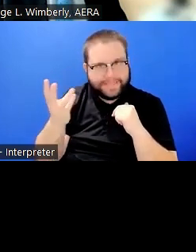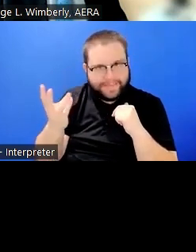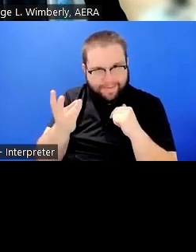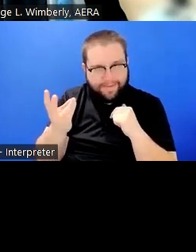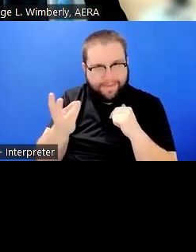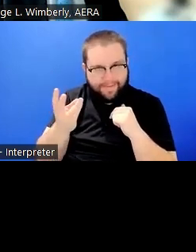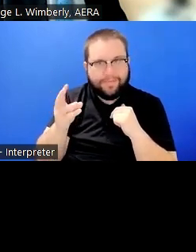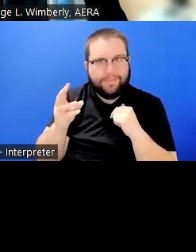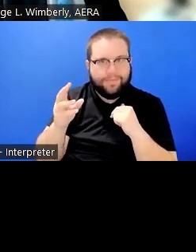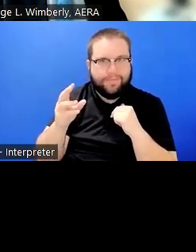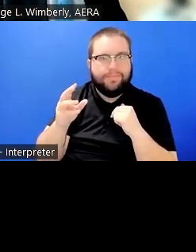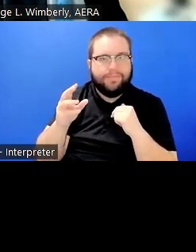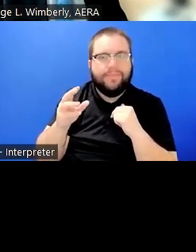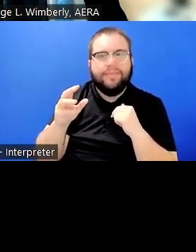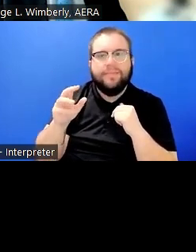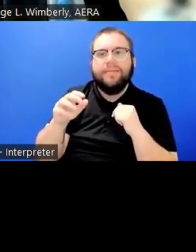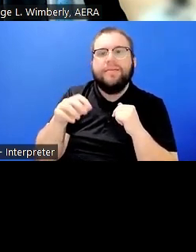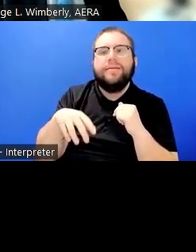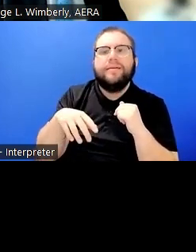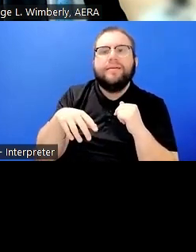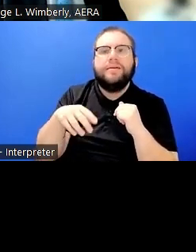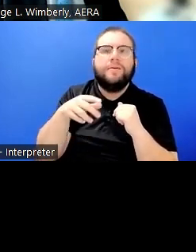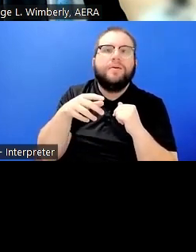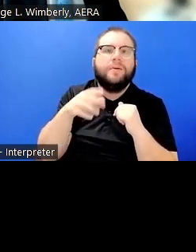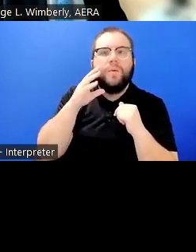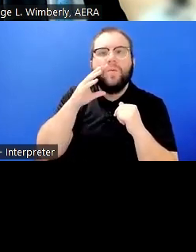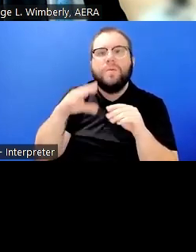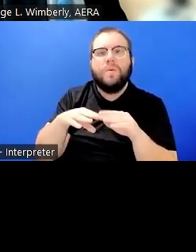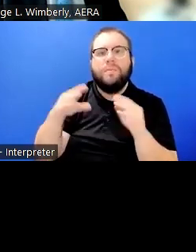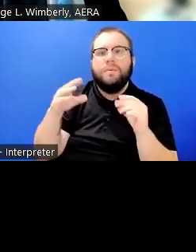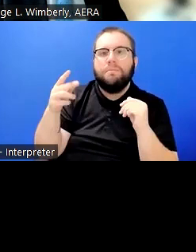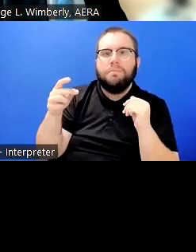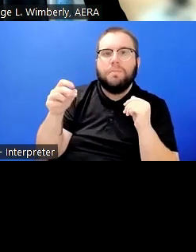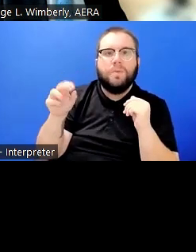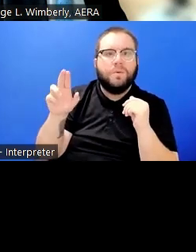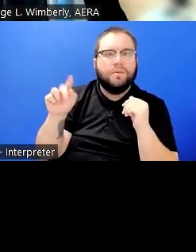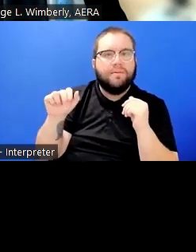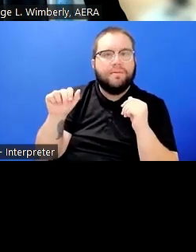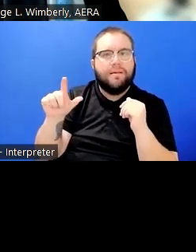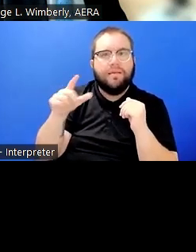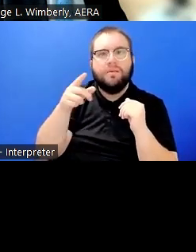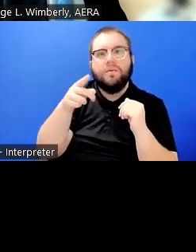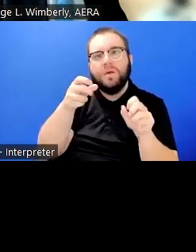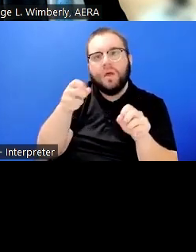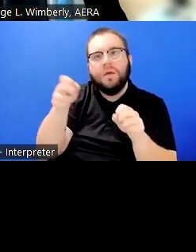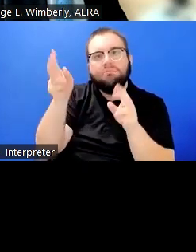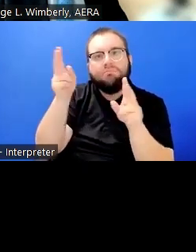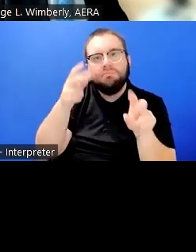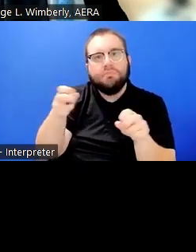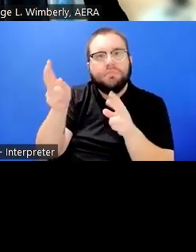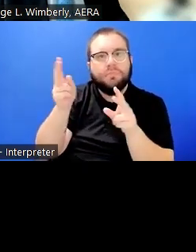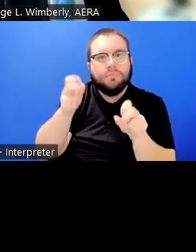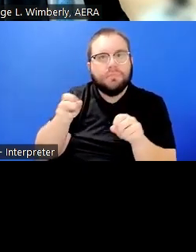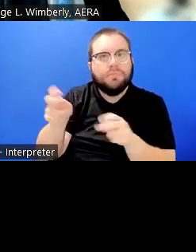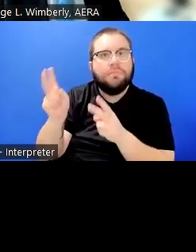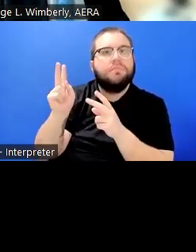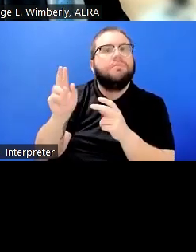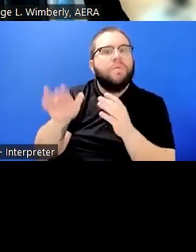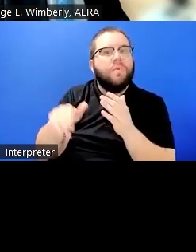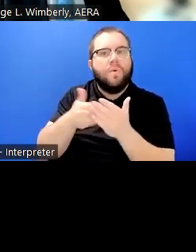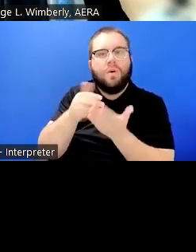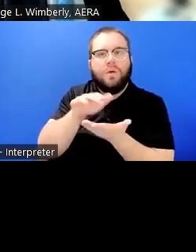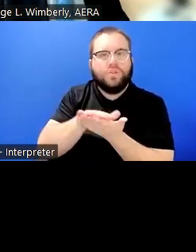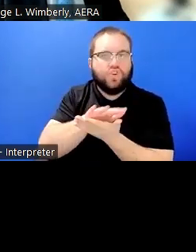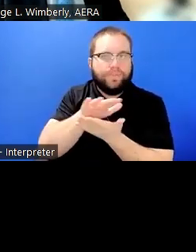and the portal was open. You submit things, and that's also the same day that your letters of recommendation. Those are all due that same day